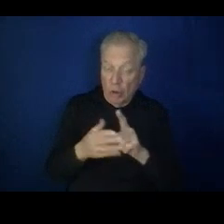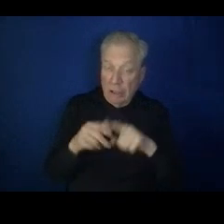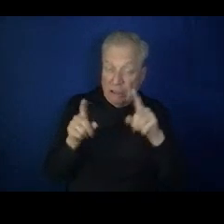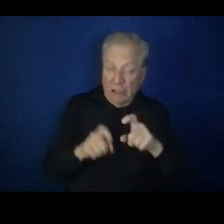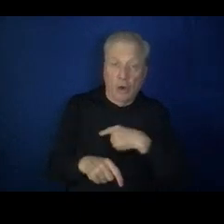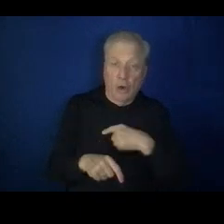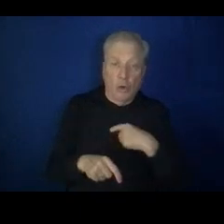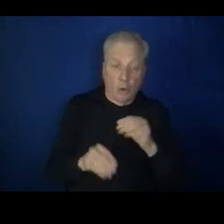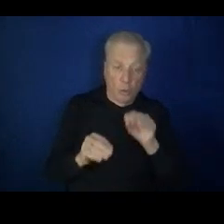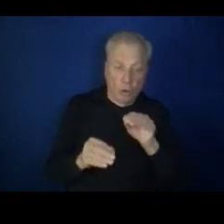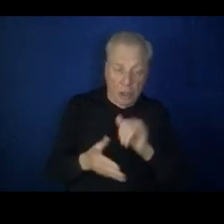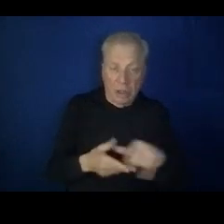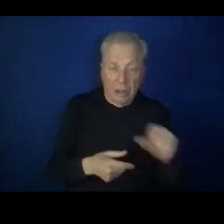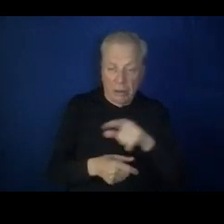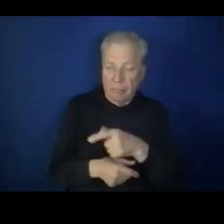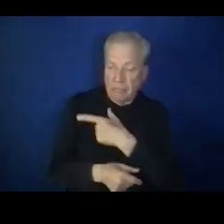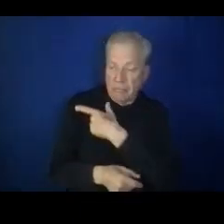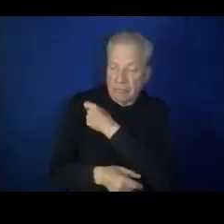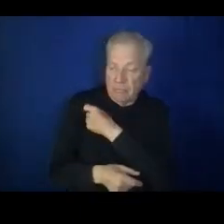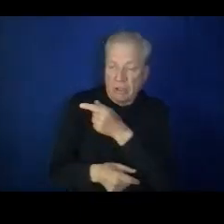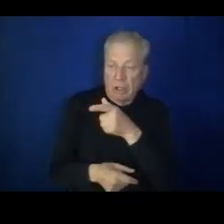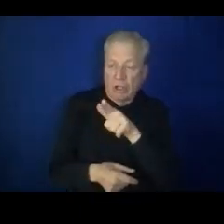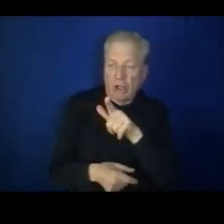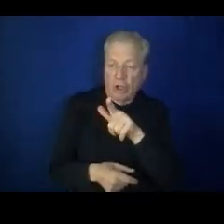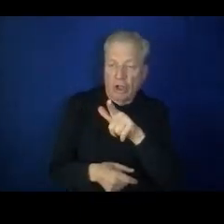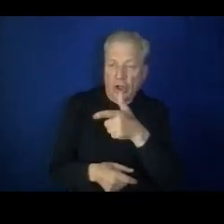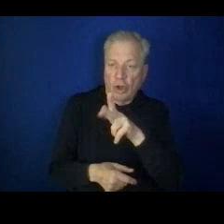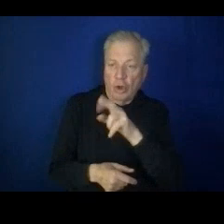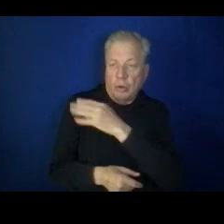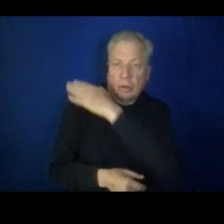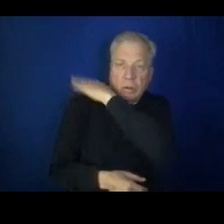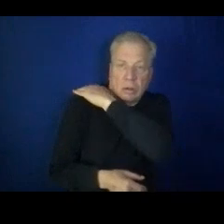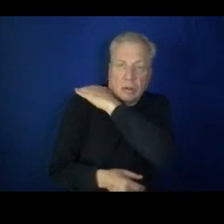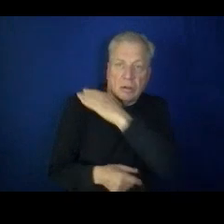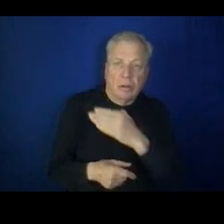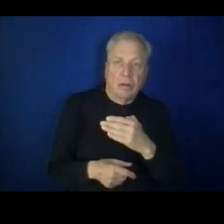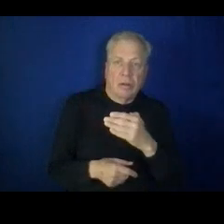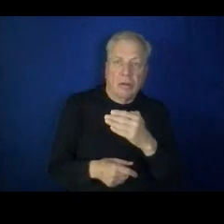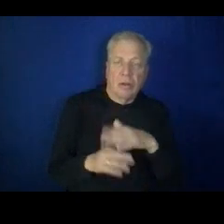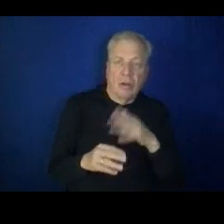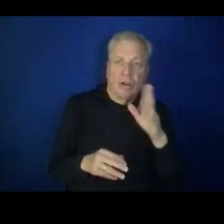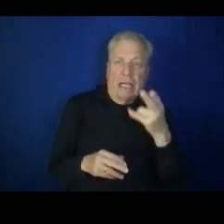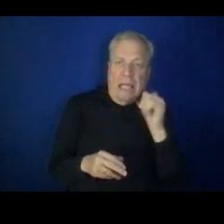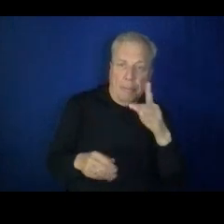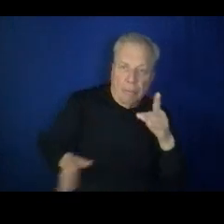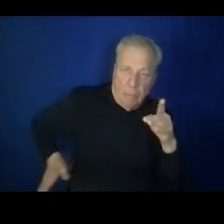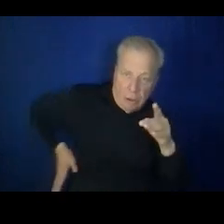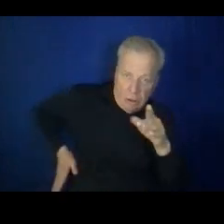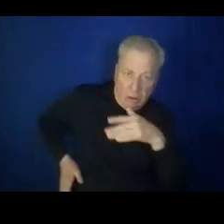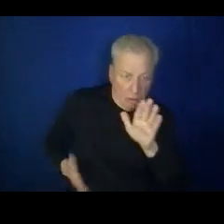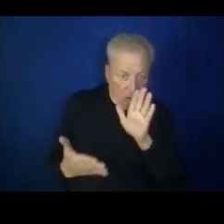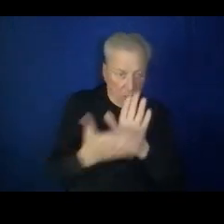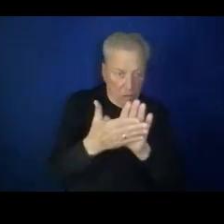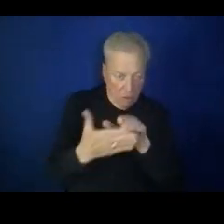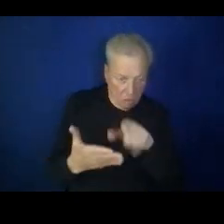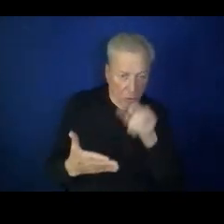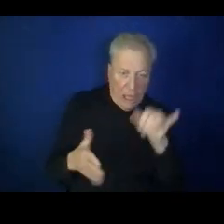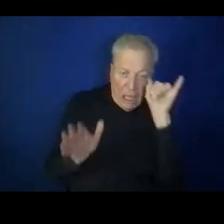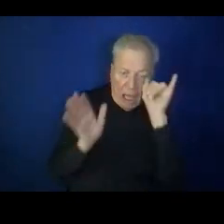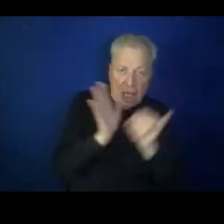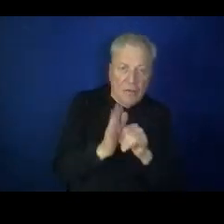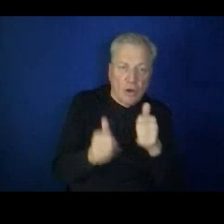put those visual tags, we glue them onto the top of their hip right about here, so that we can identify which